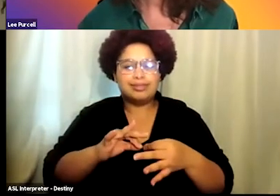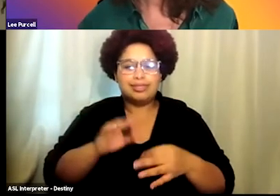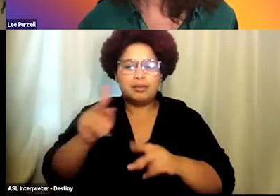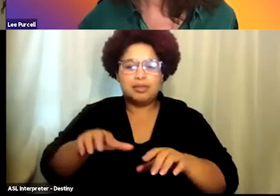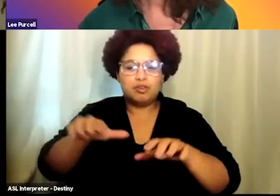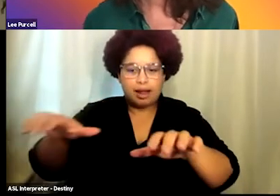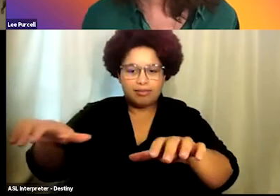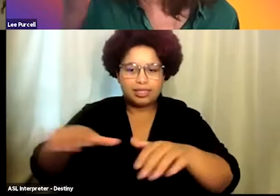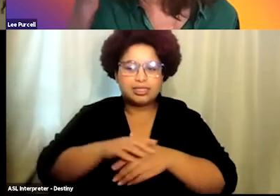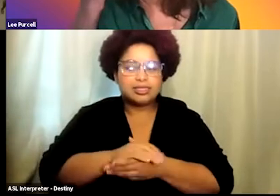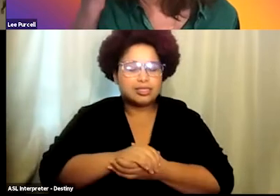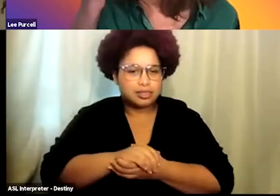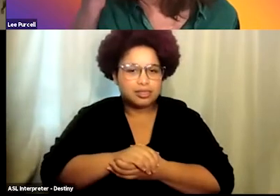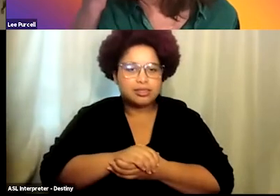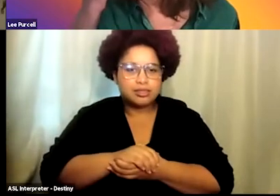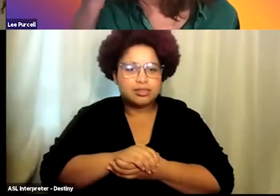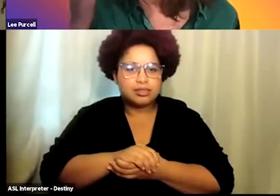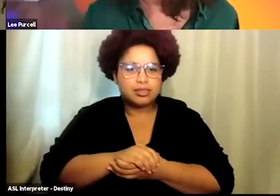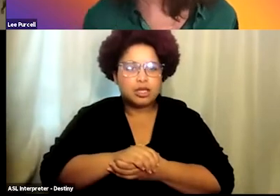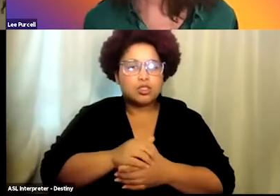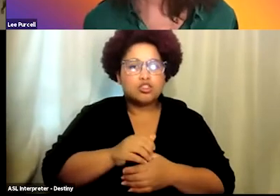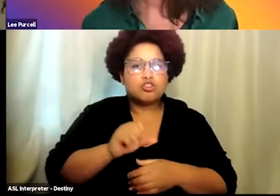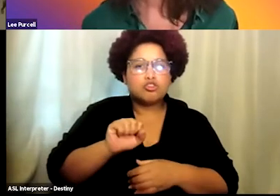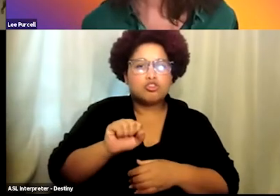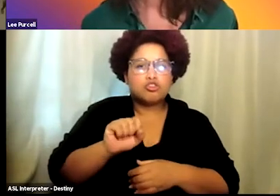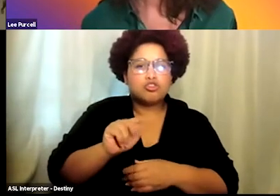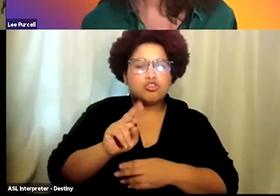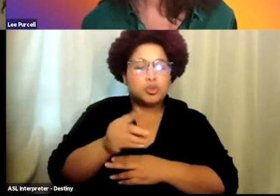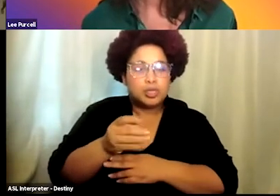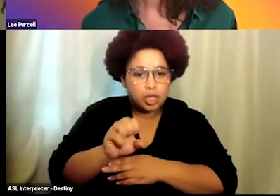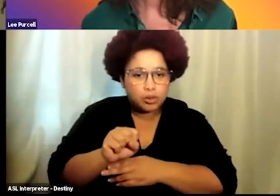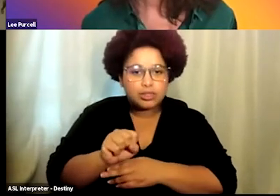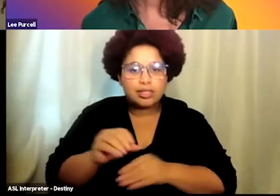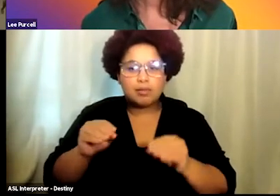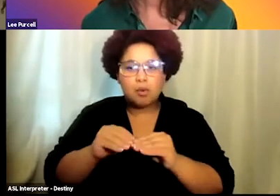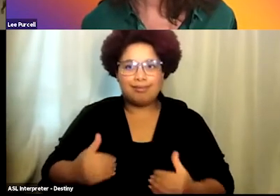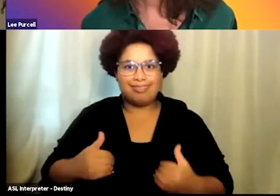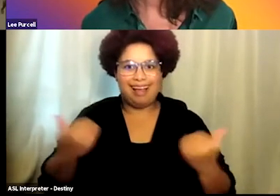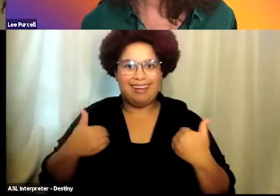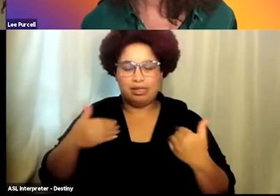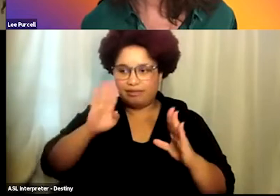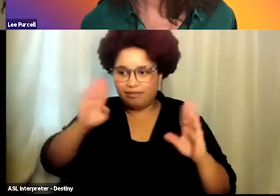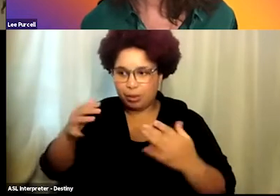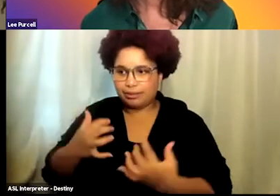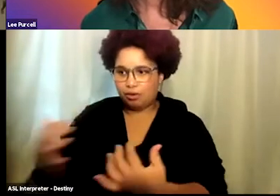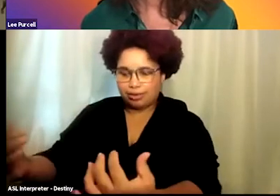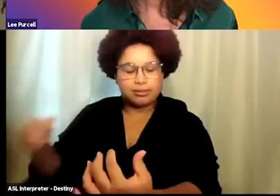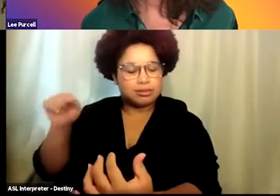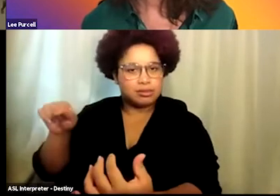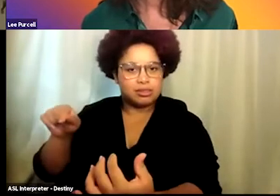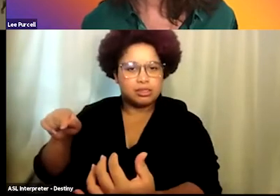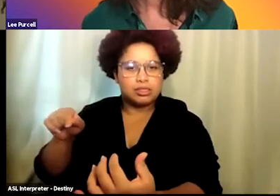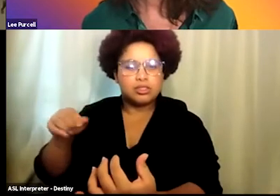I think that studios and films they're playing to a younger demographic. So I think if we